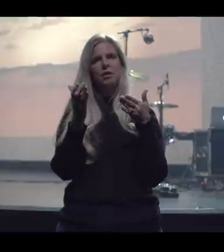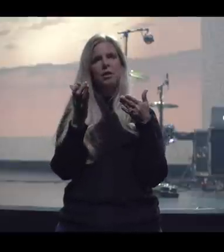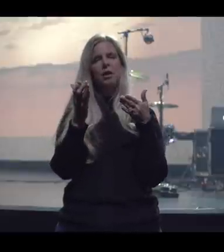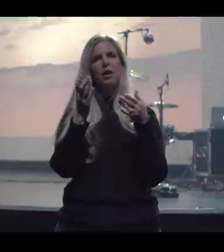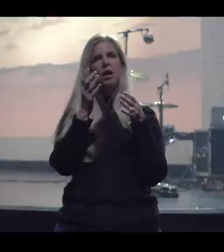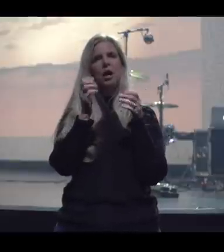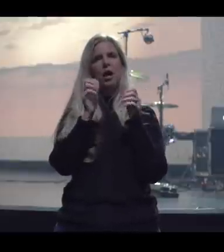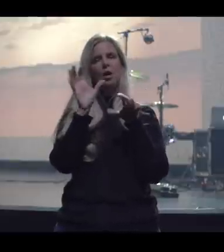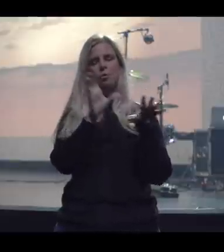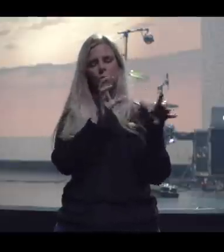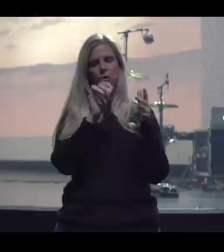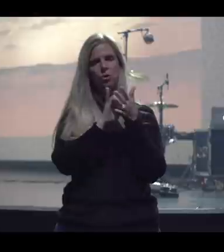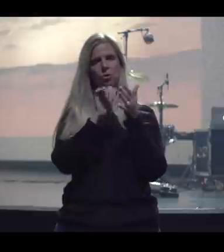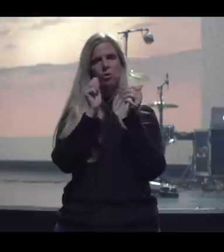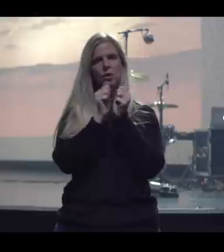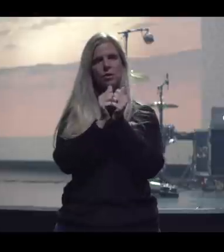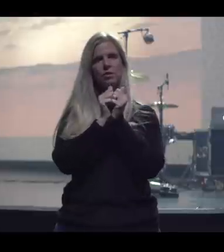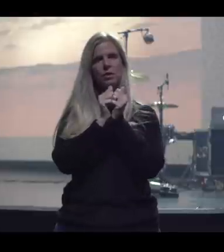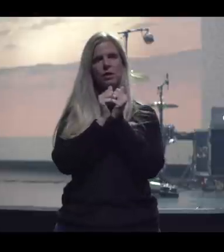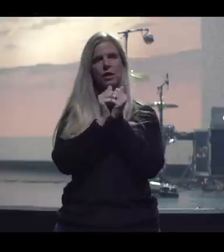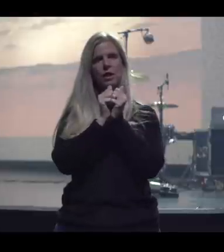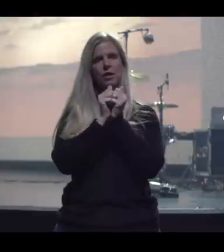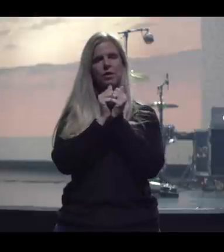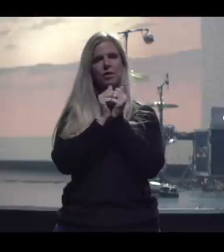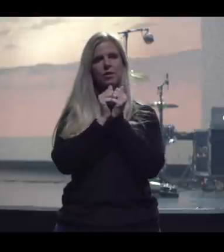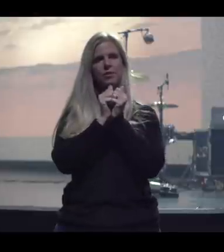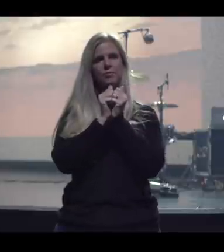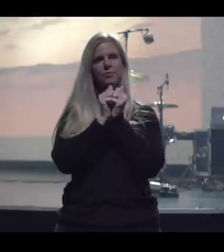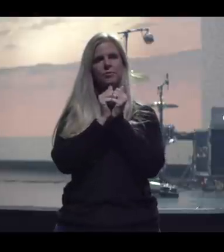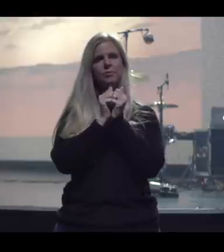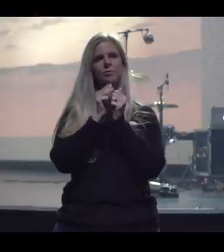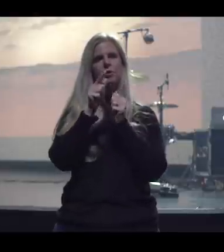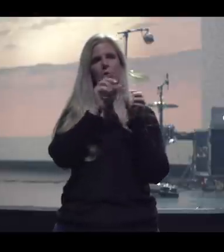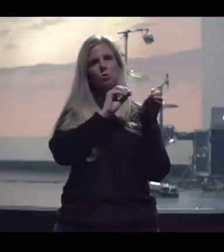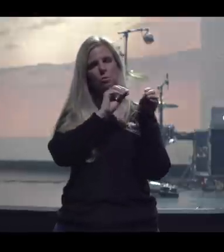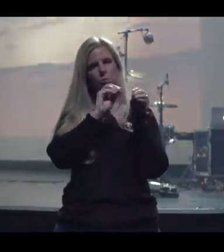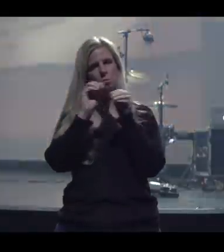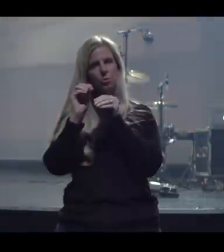together. Why don't you move toward the shepherd right now?